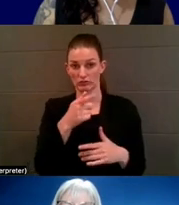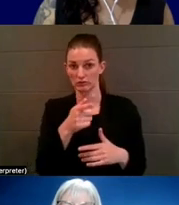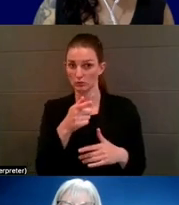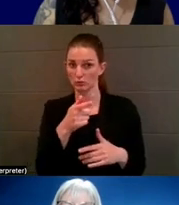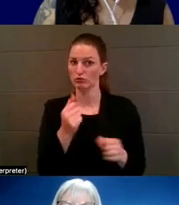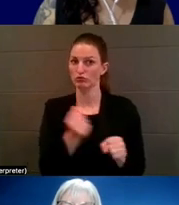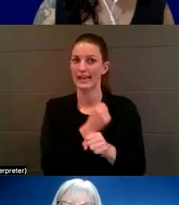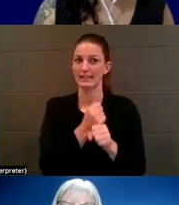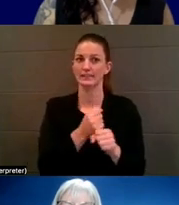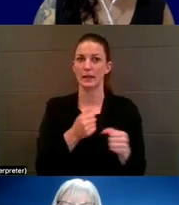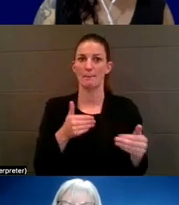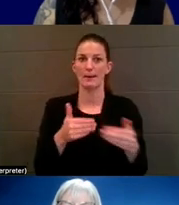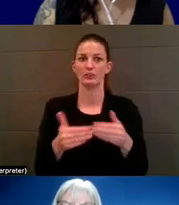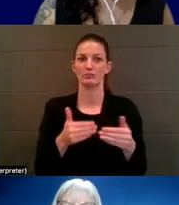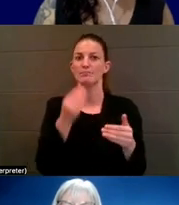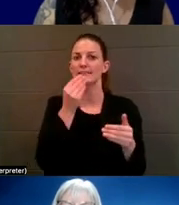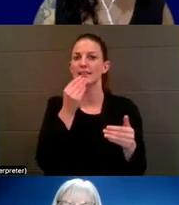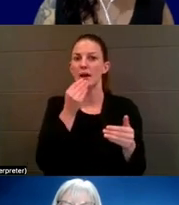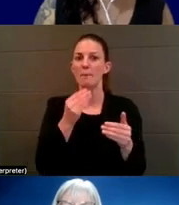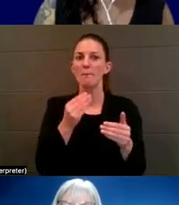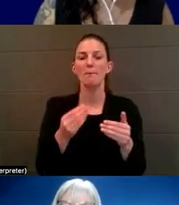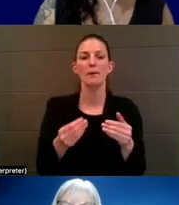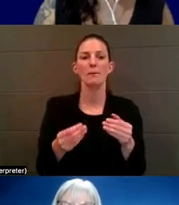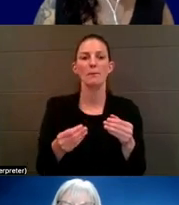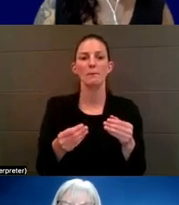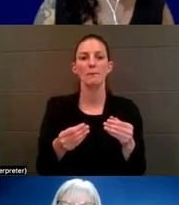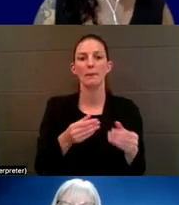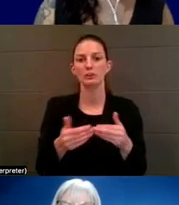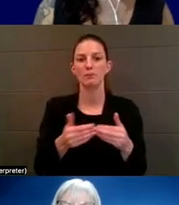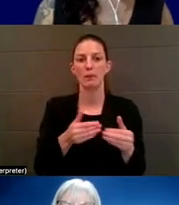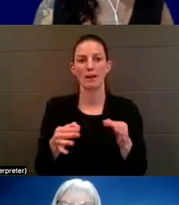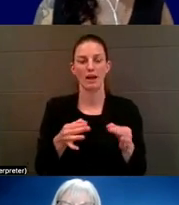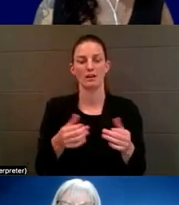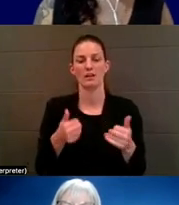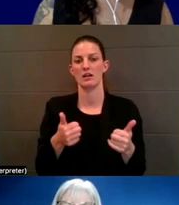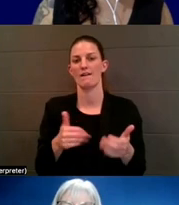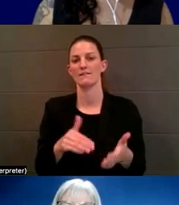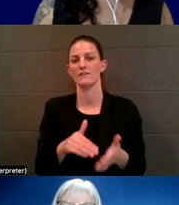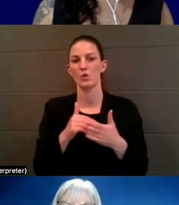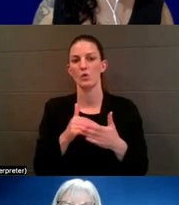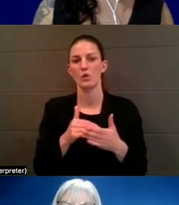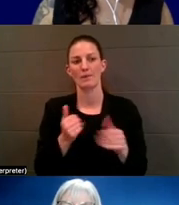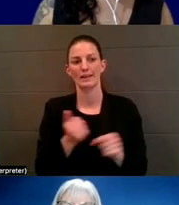as they can be really useful in this way. And again, having consent to share them.